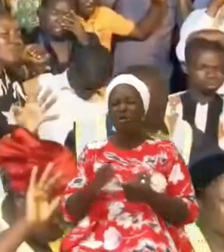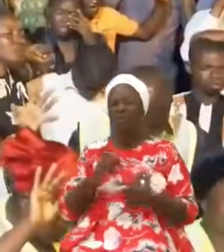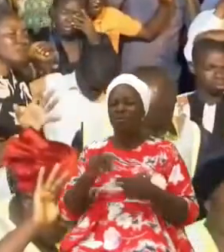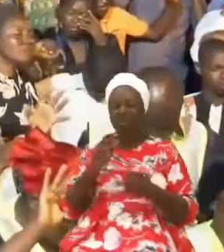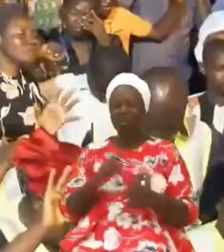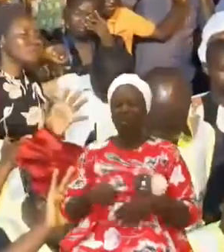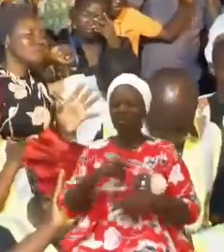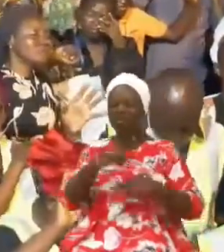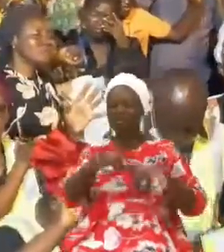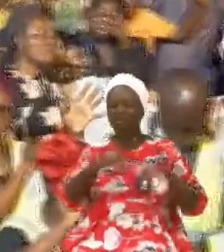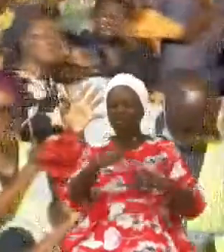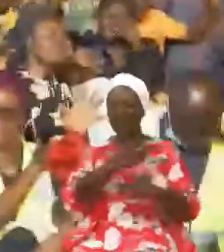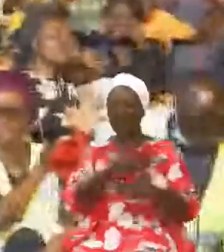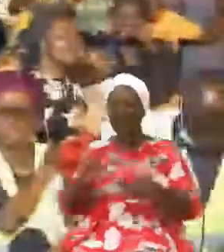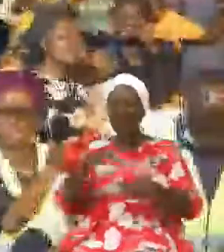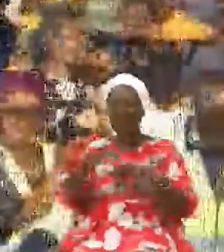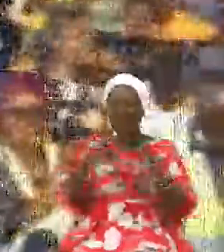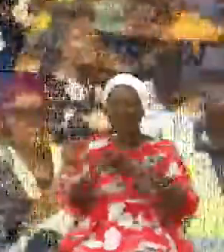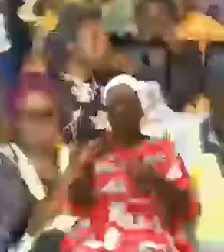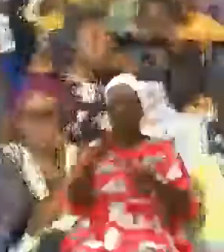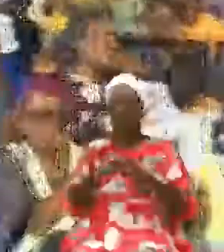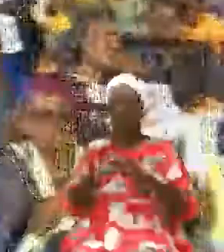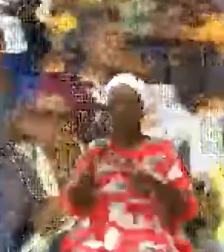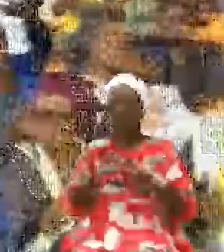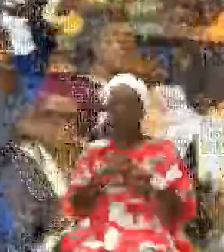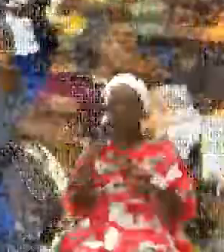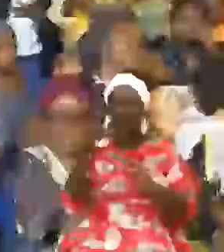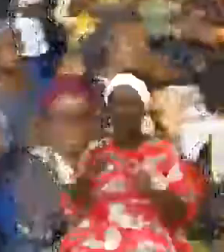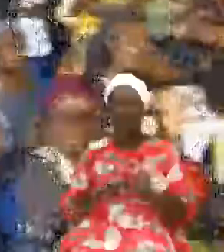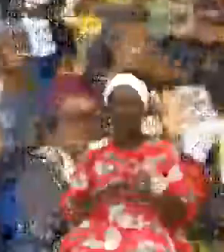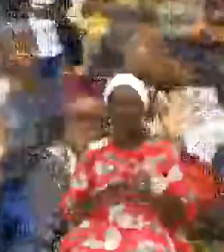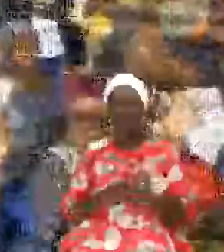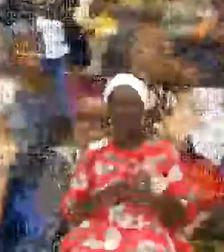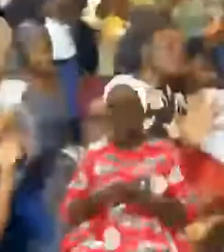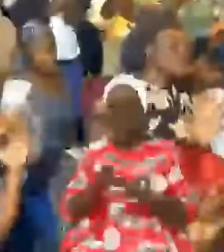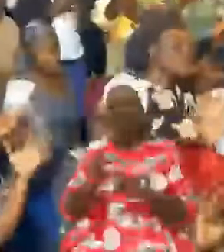to confront their problems, roll all the problems